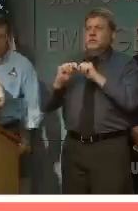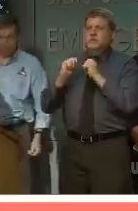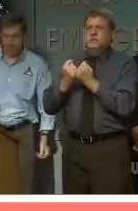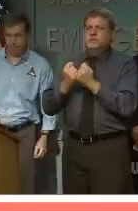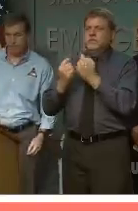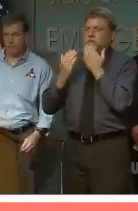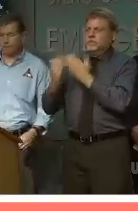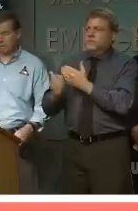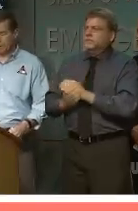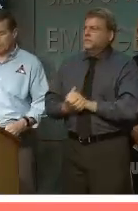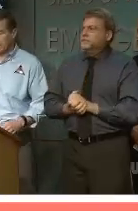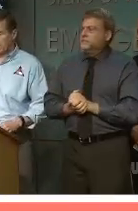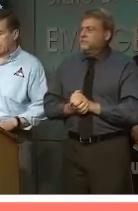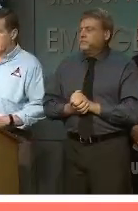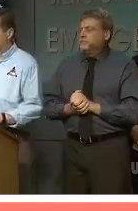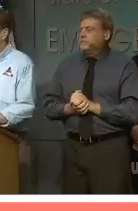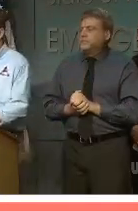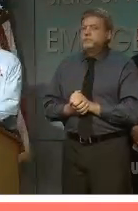you, Governor.